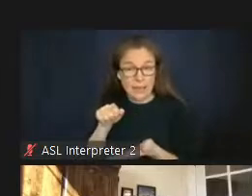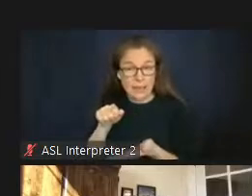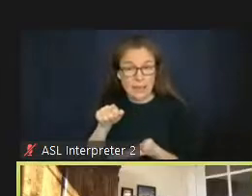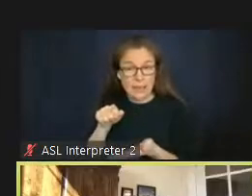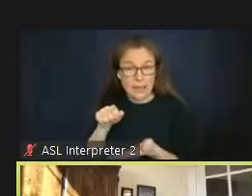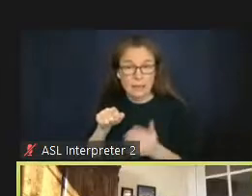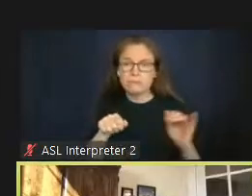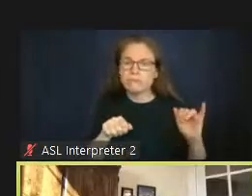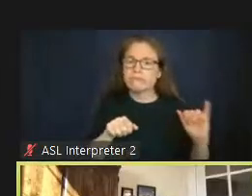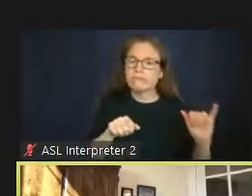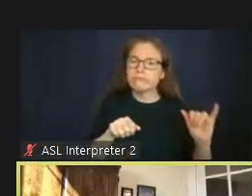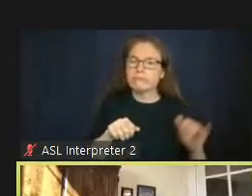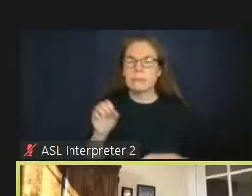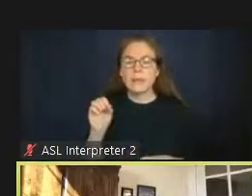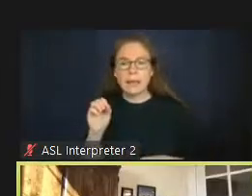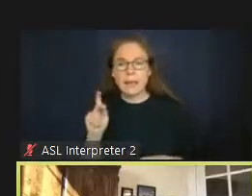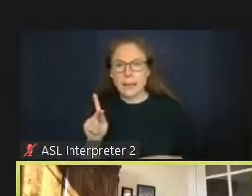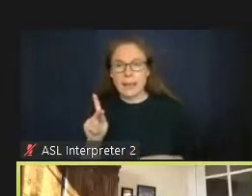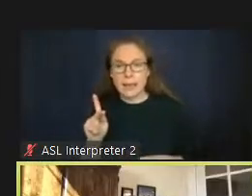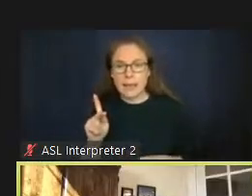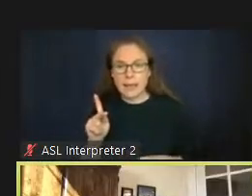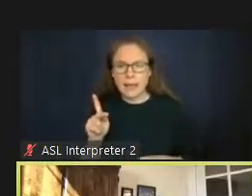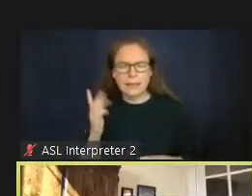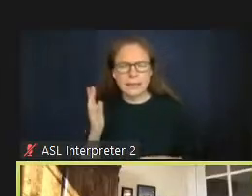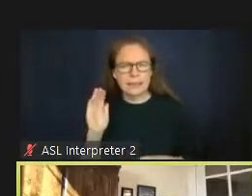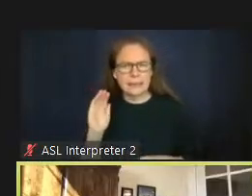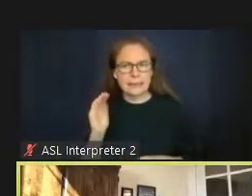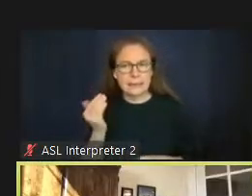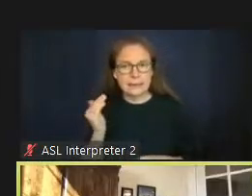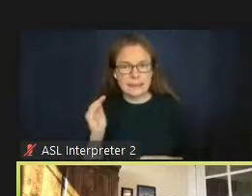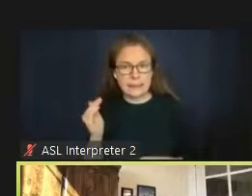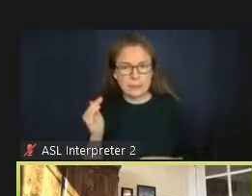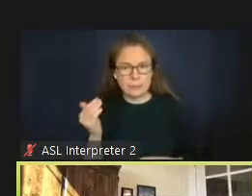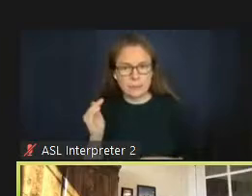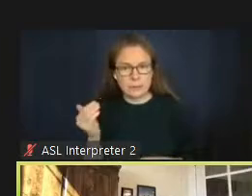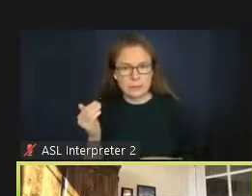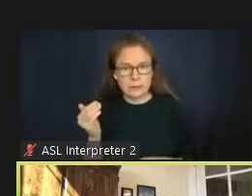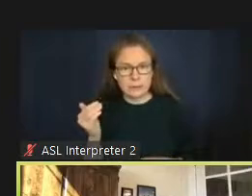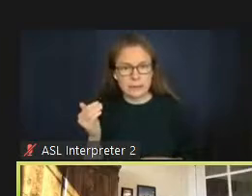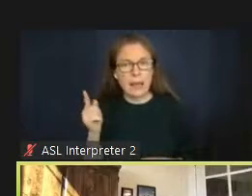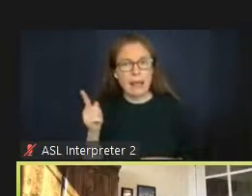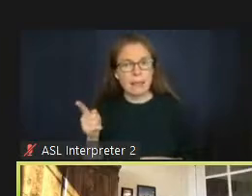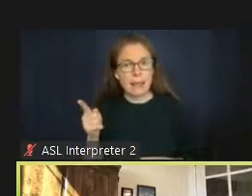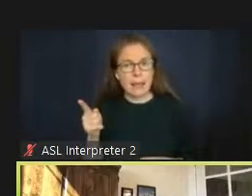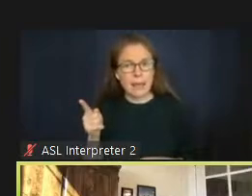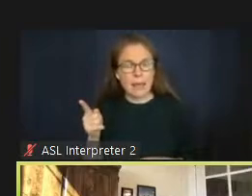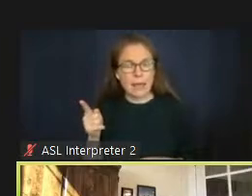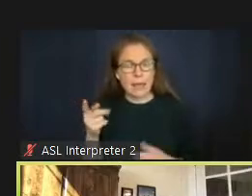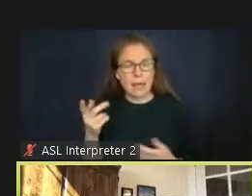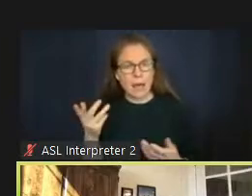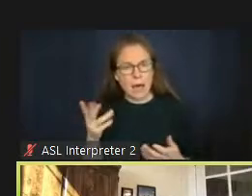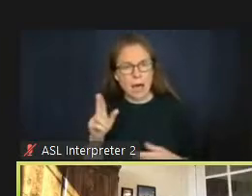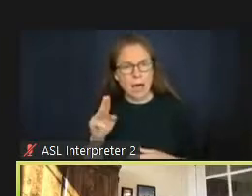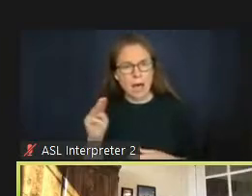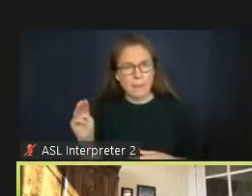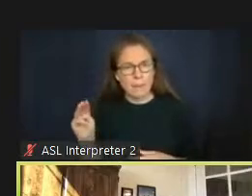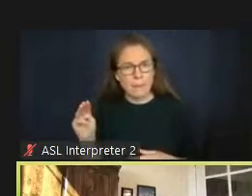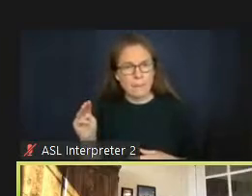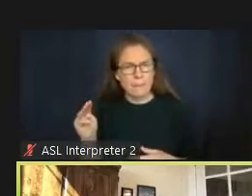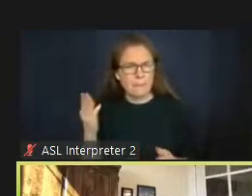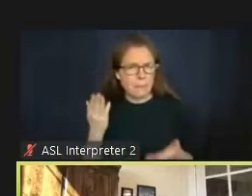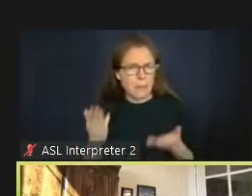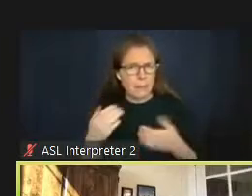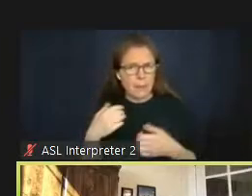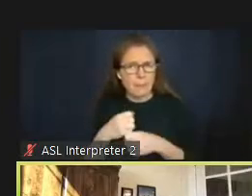and it looks like they're making way for a sidewalk, and